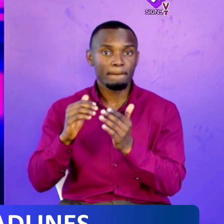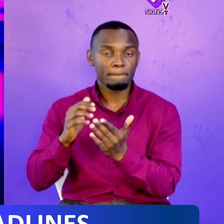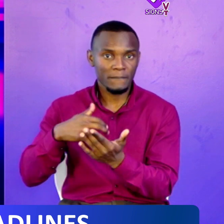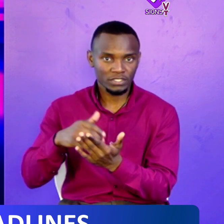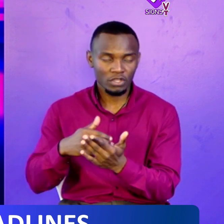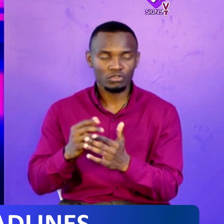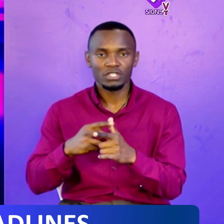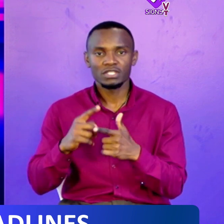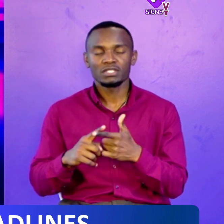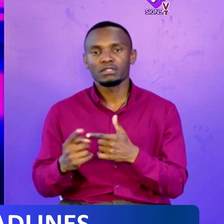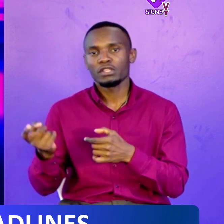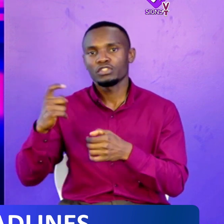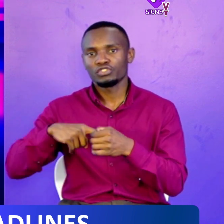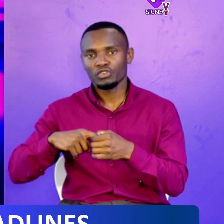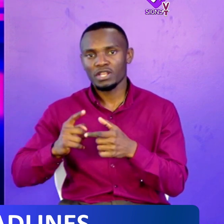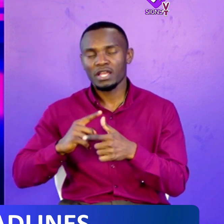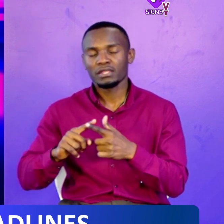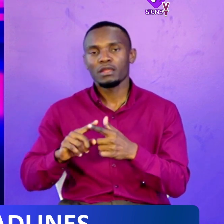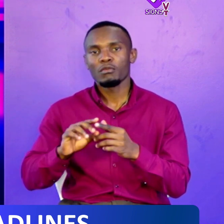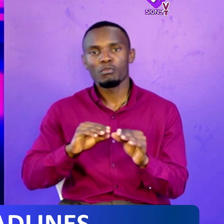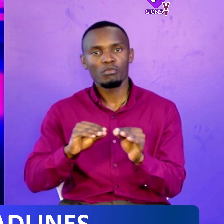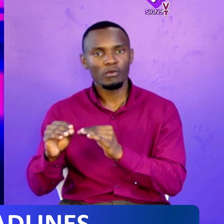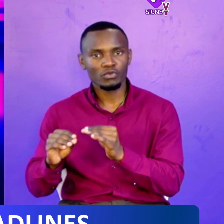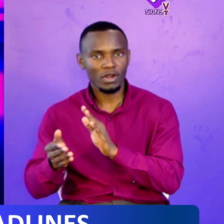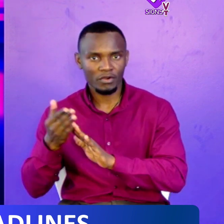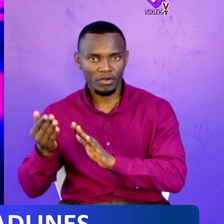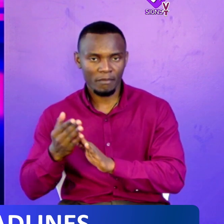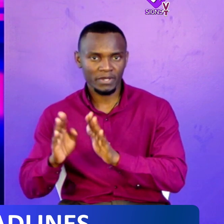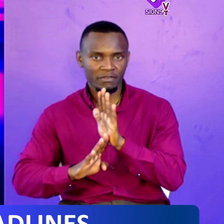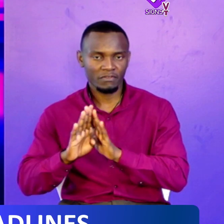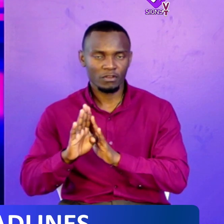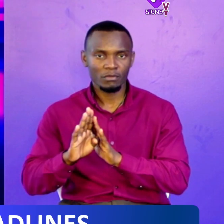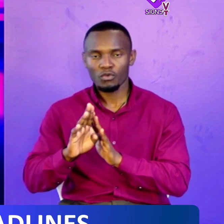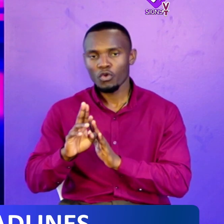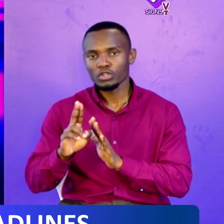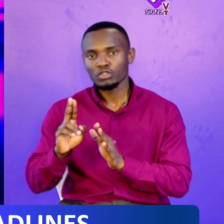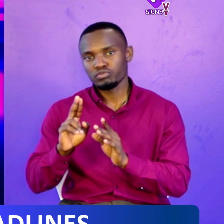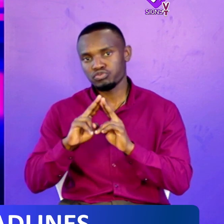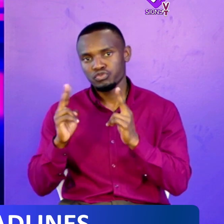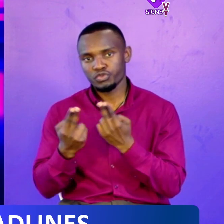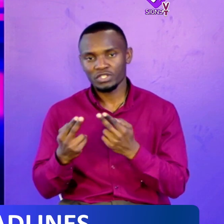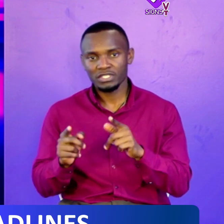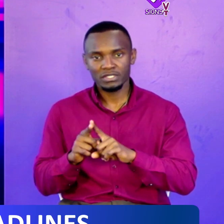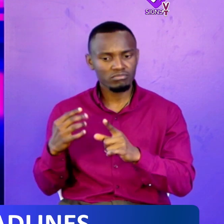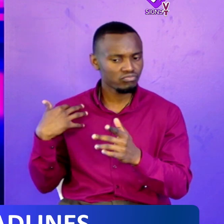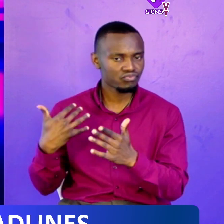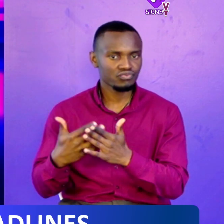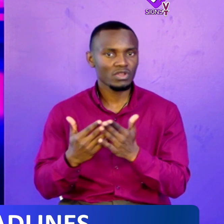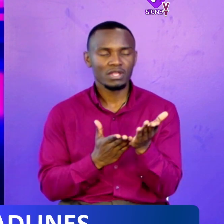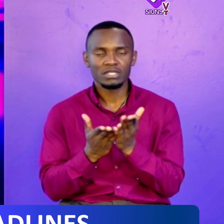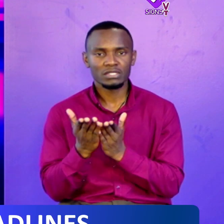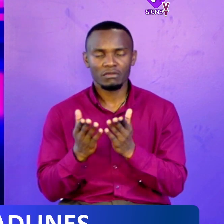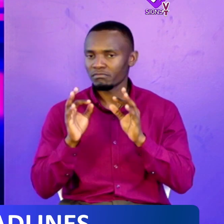served with the Rapid Development Unit, RDU. Now, over the years, he served with distinction in various parts